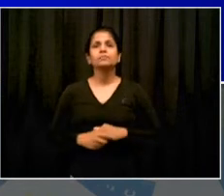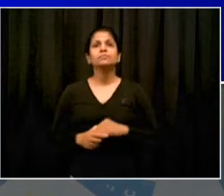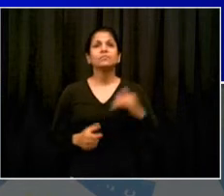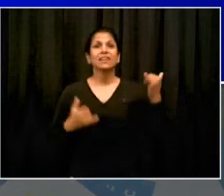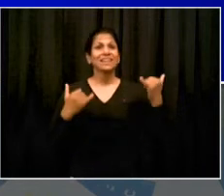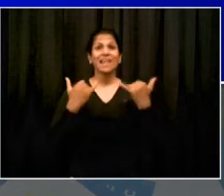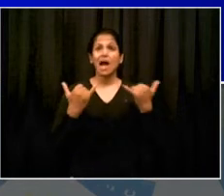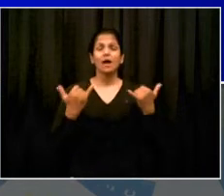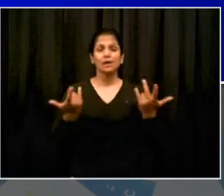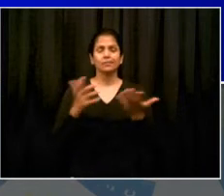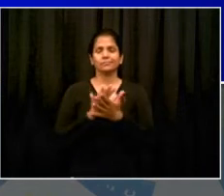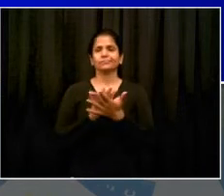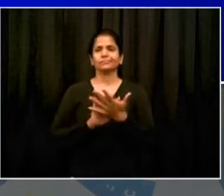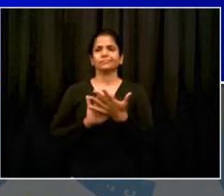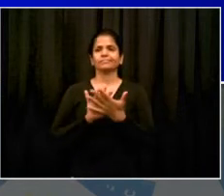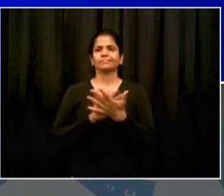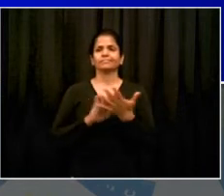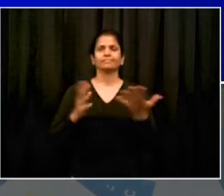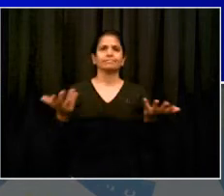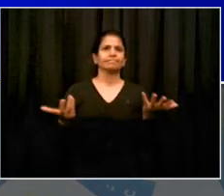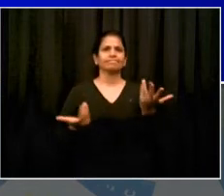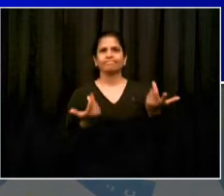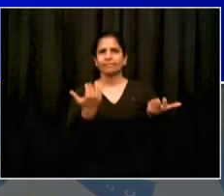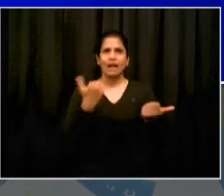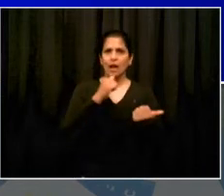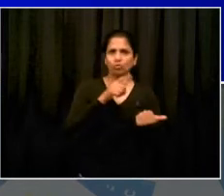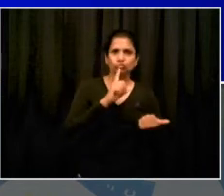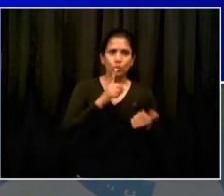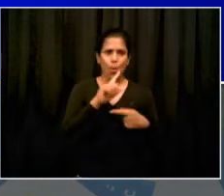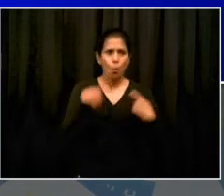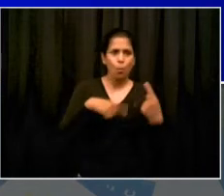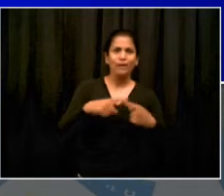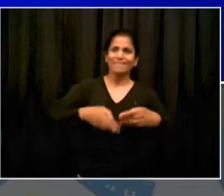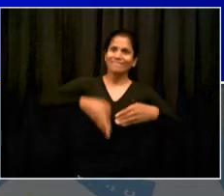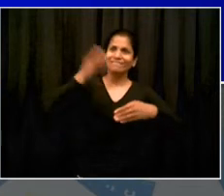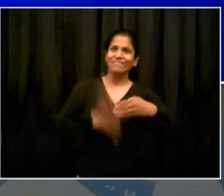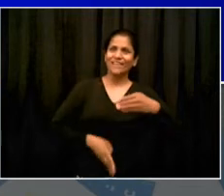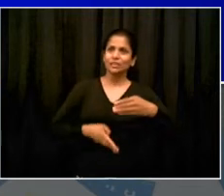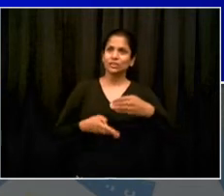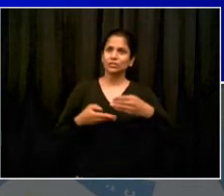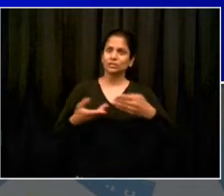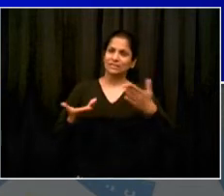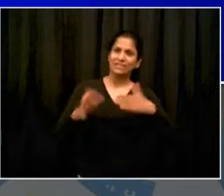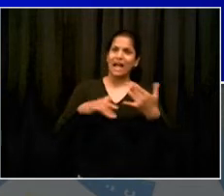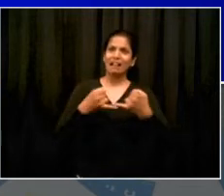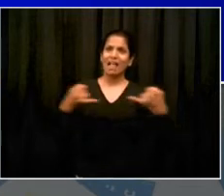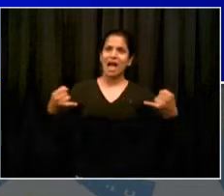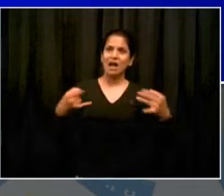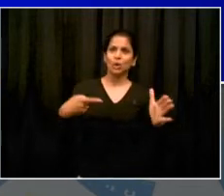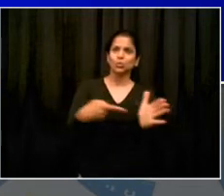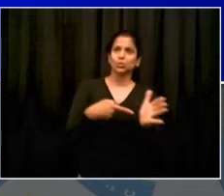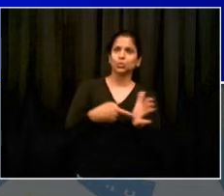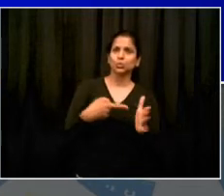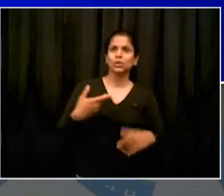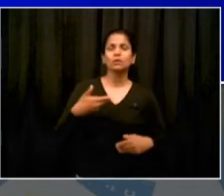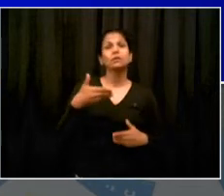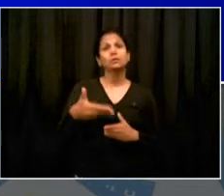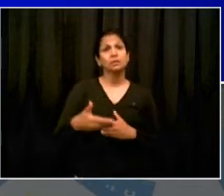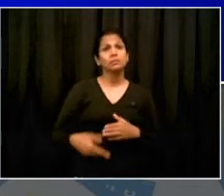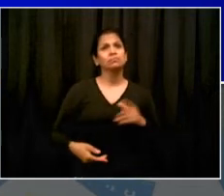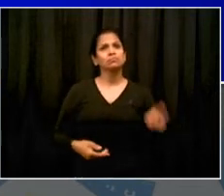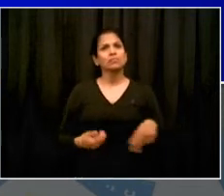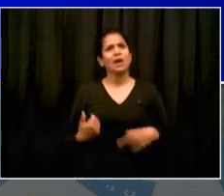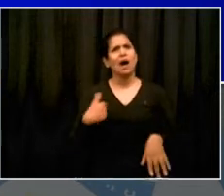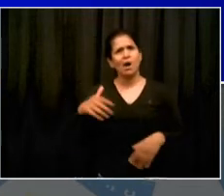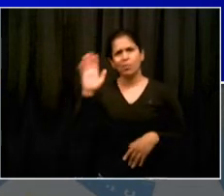to keep moving intensely over these next days and prepare to keep going for a whole nother month. We're waiting to see what happens at